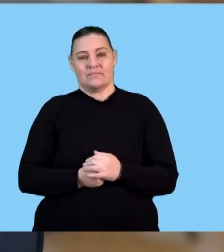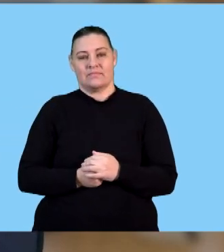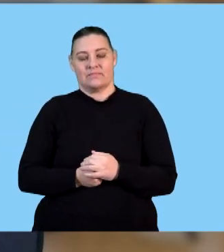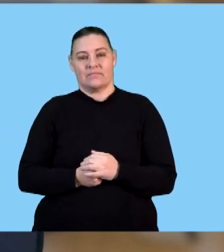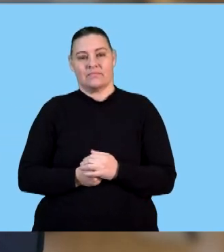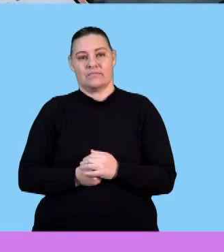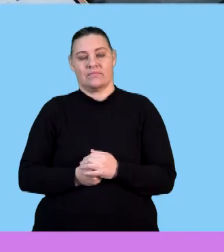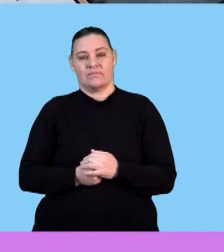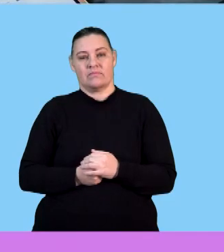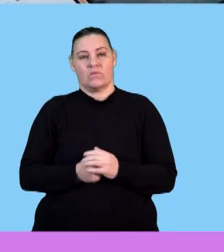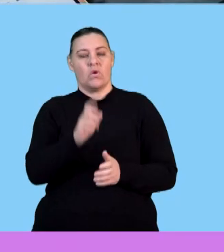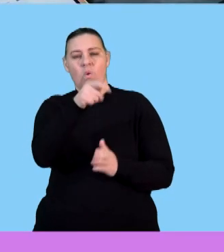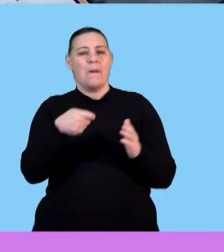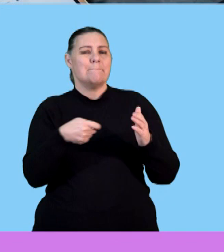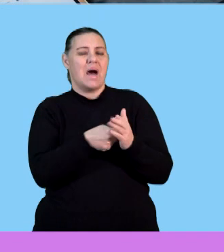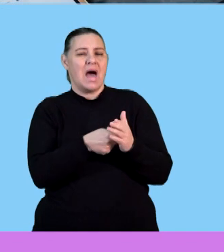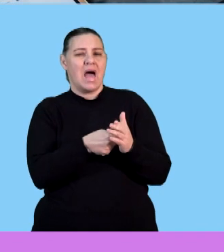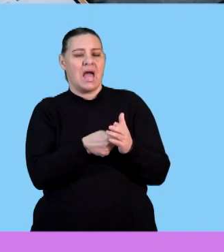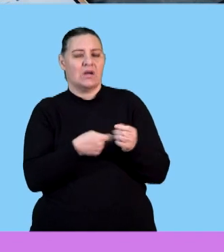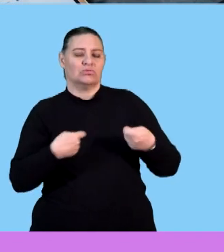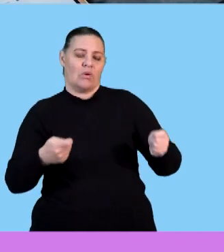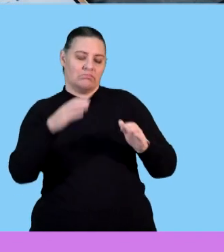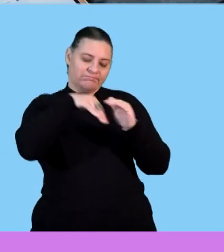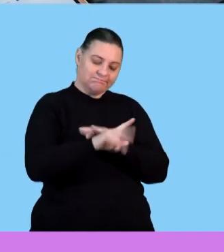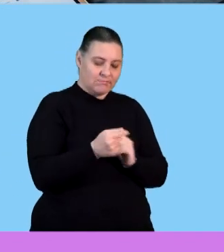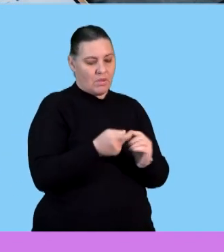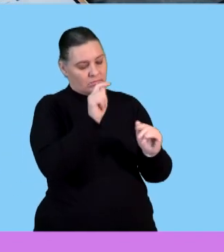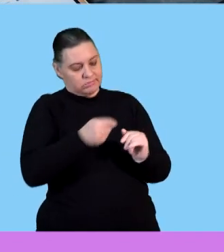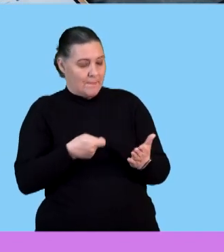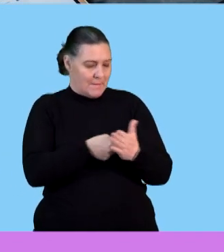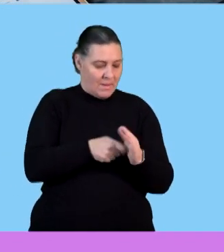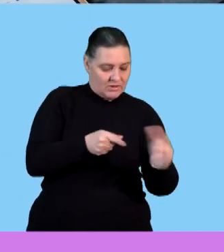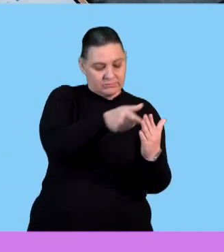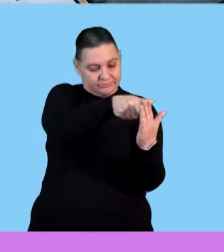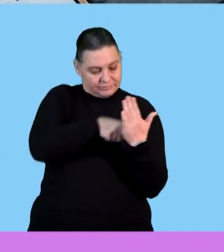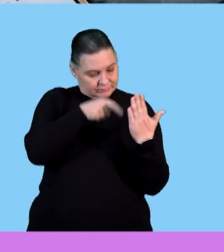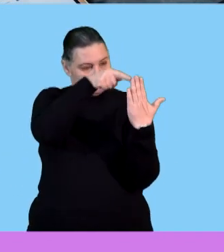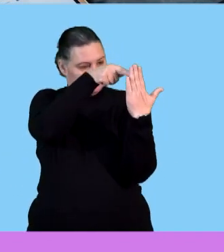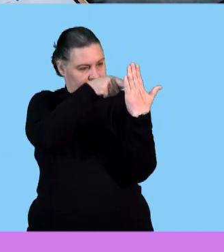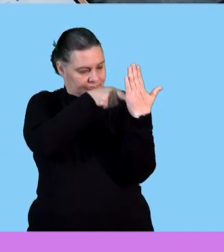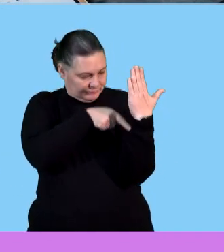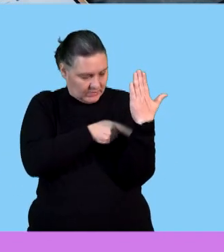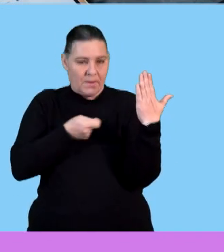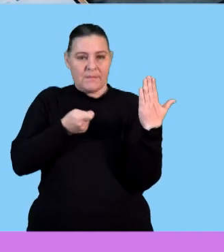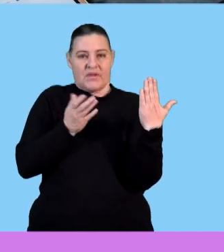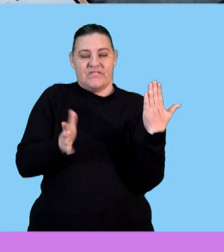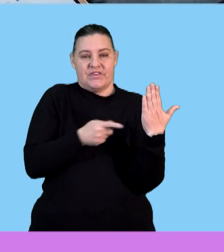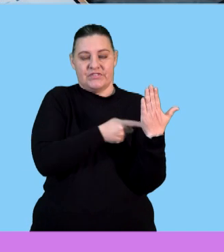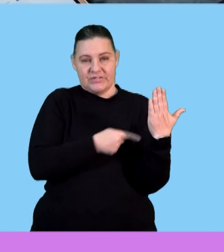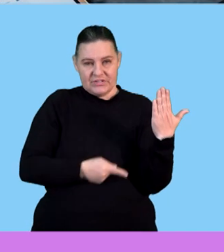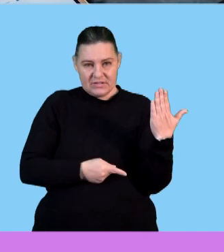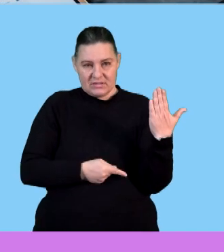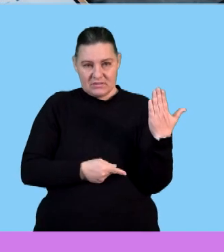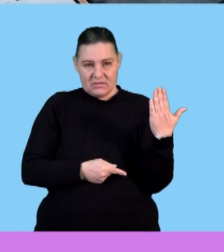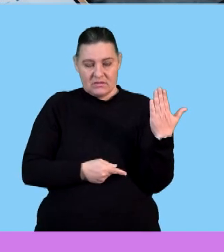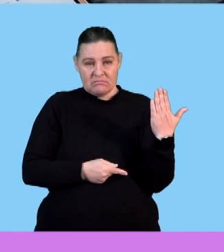So, when you buy something from a shop, you should be given a till slip showing many details, but most importantly, but not limited